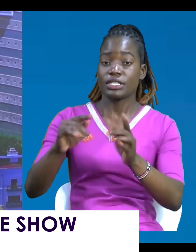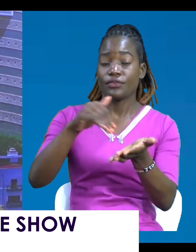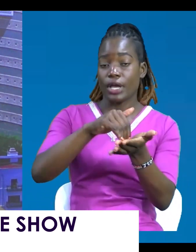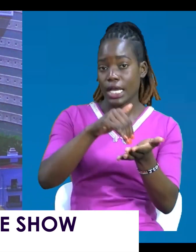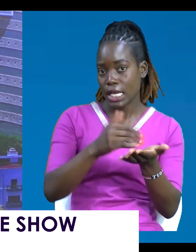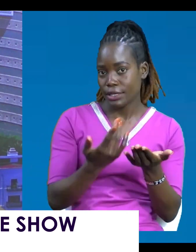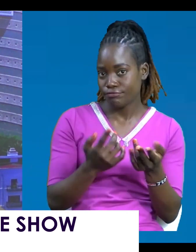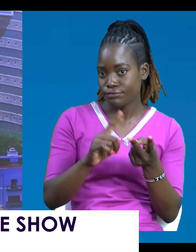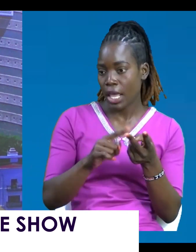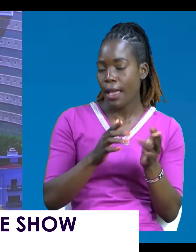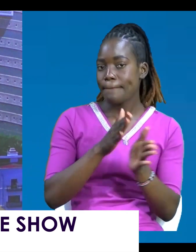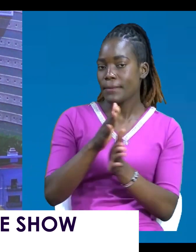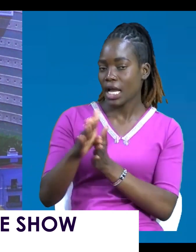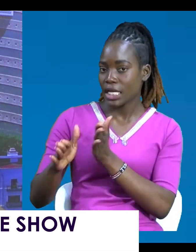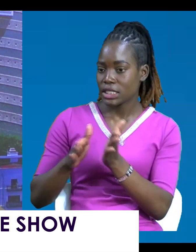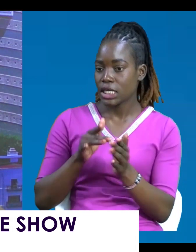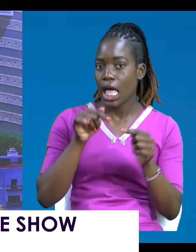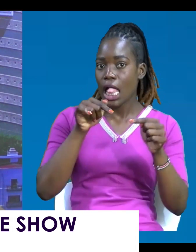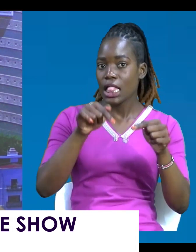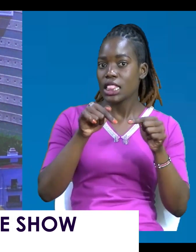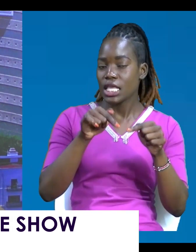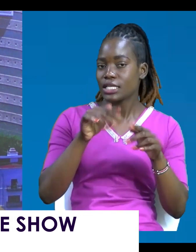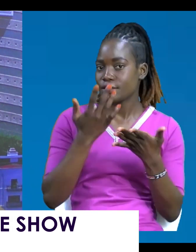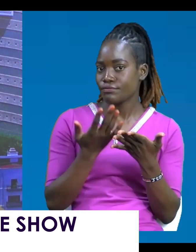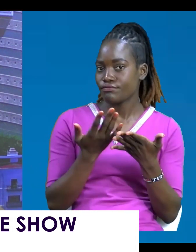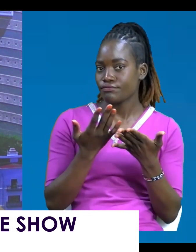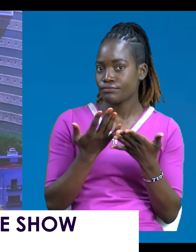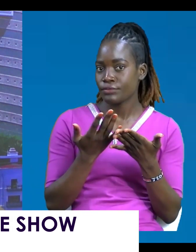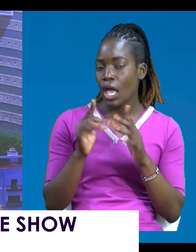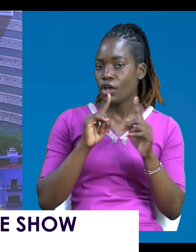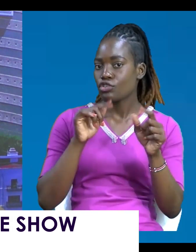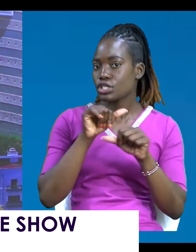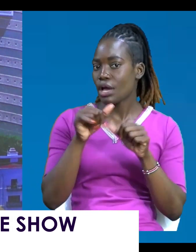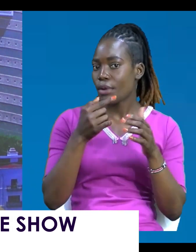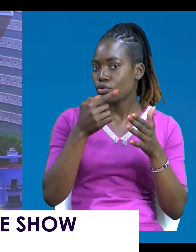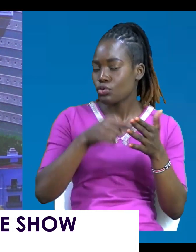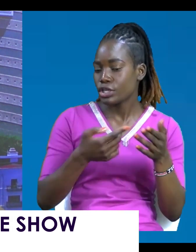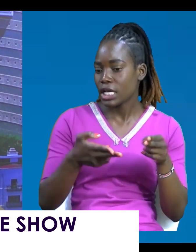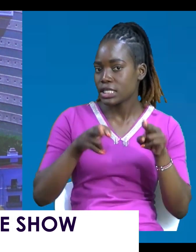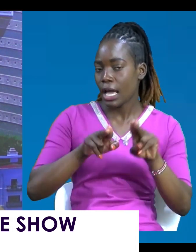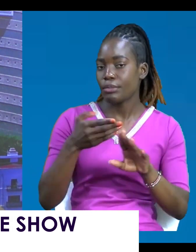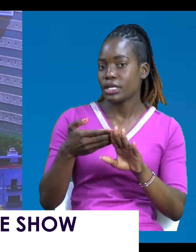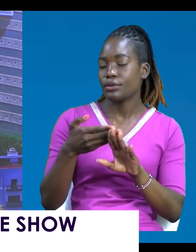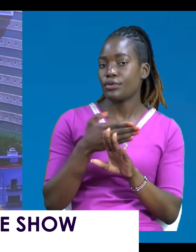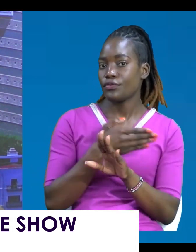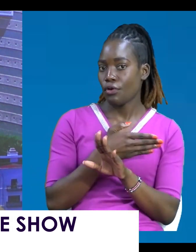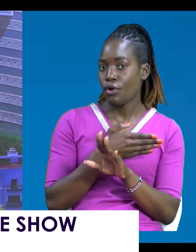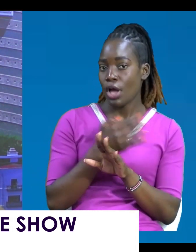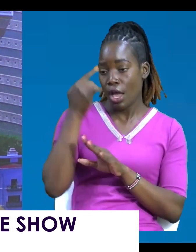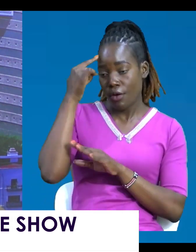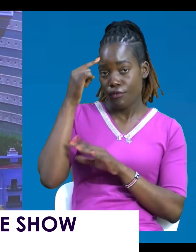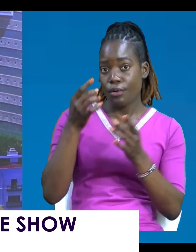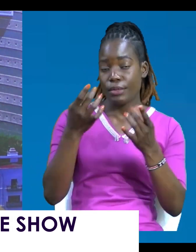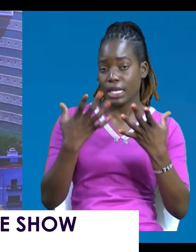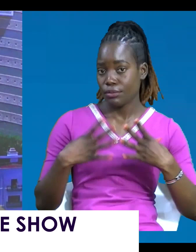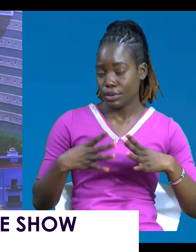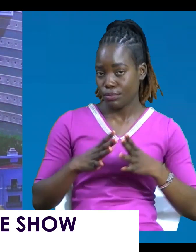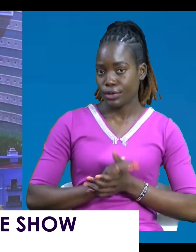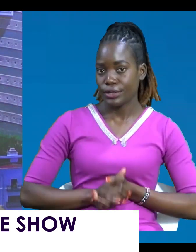marketing. This touches on what has happened before for many of